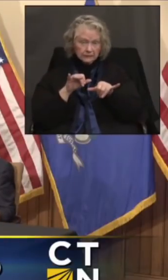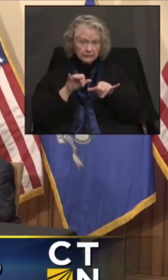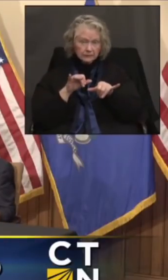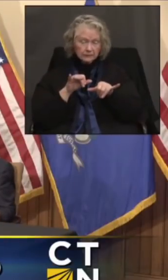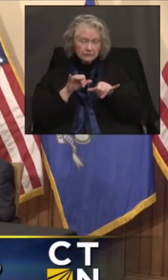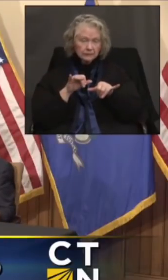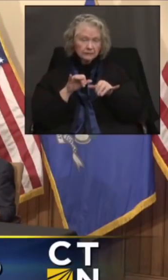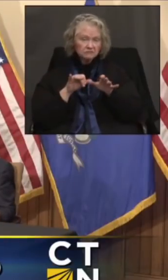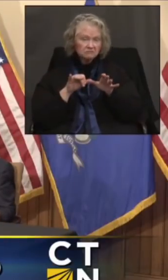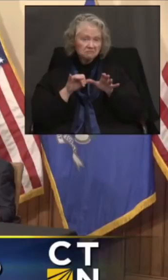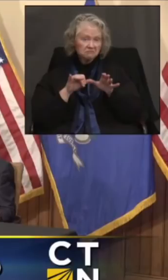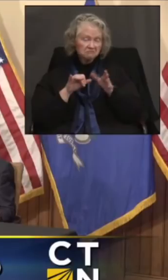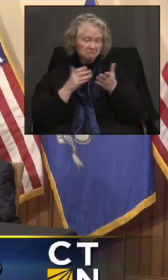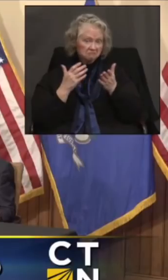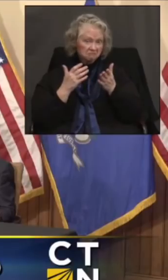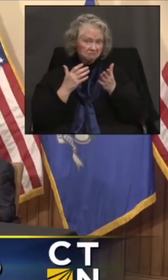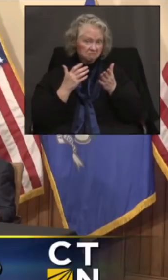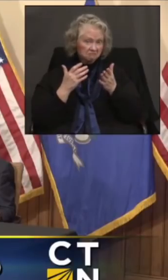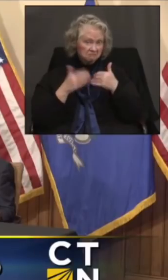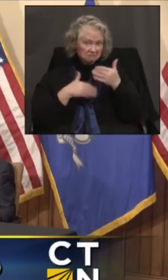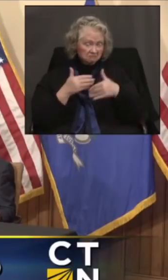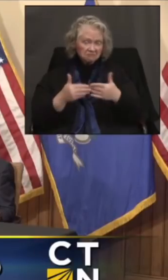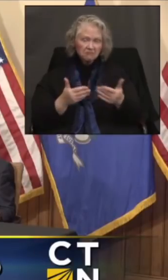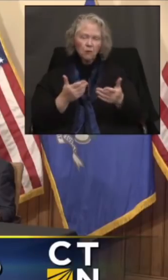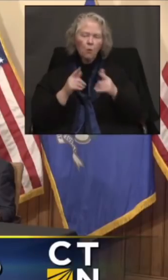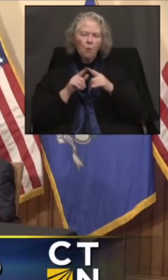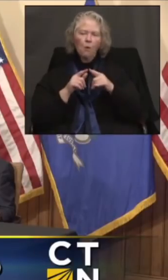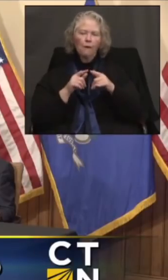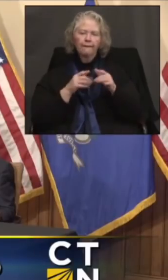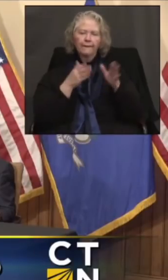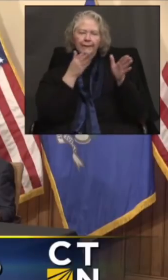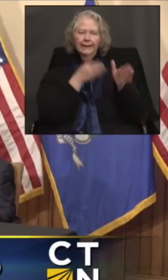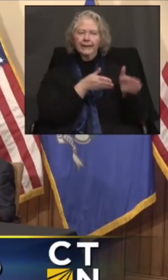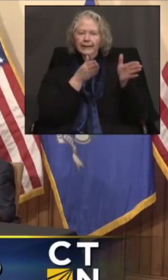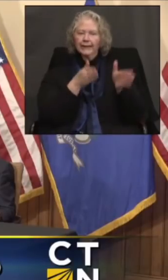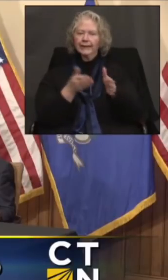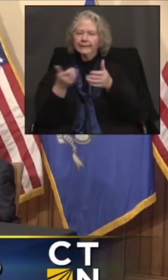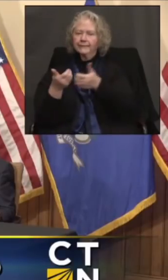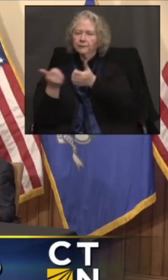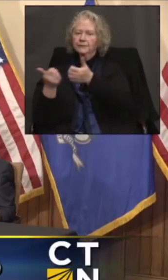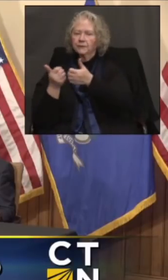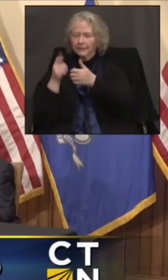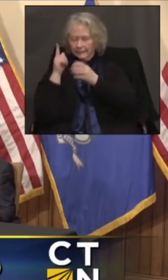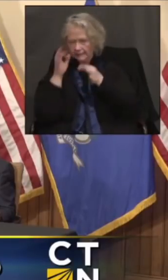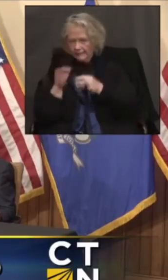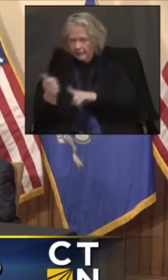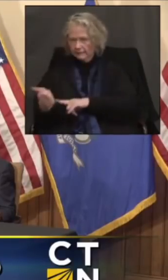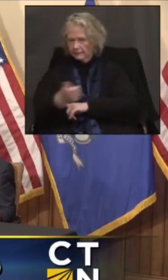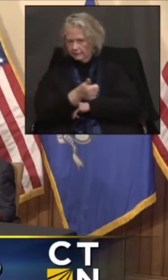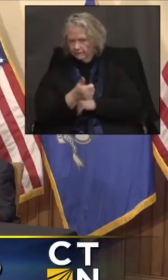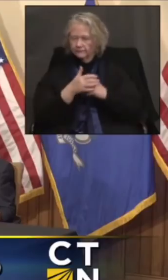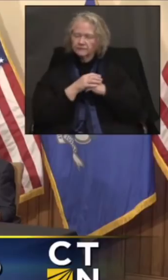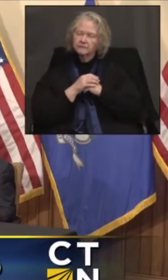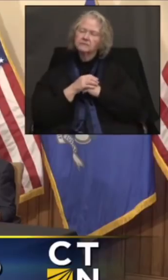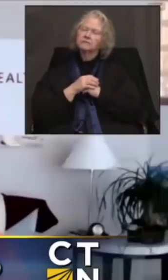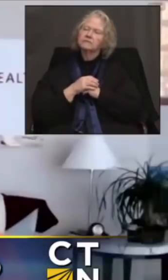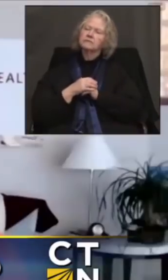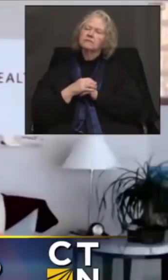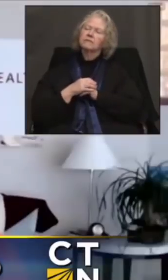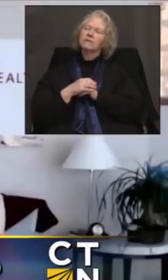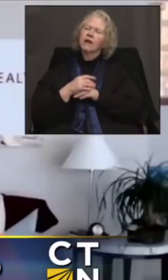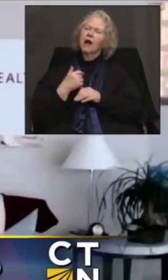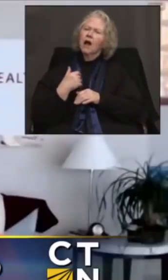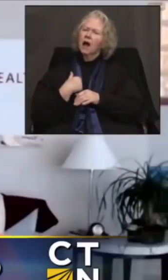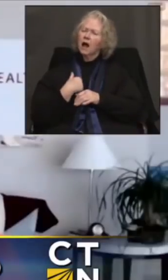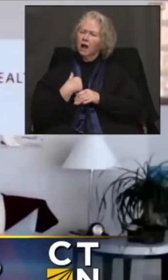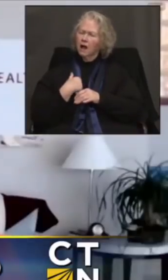practice of hospitals, or is it going to be done on an individual basis? Well, we'll receive